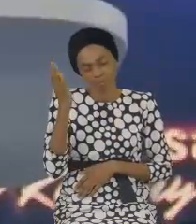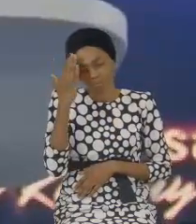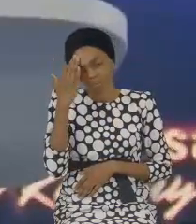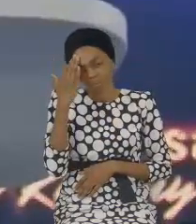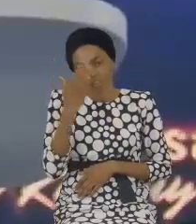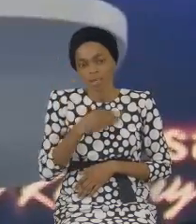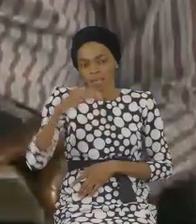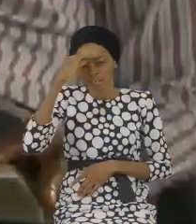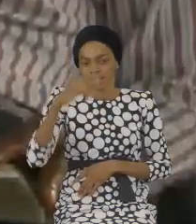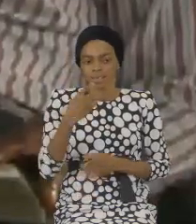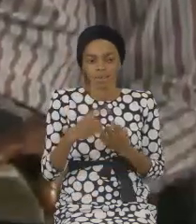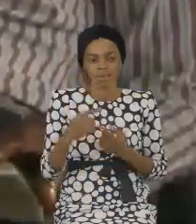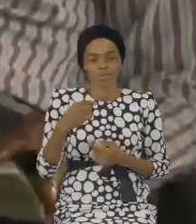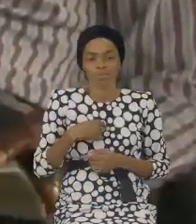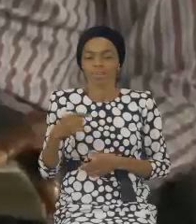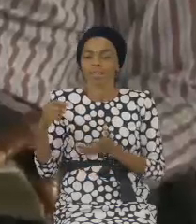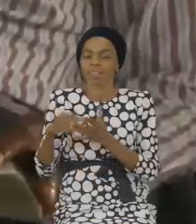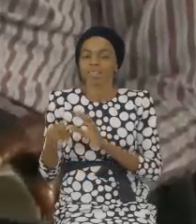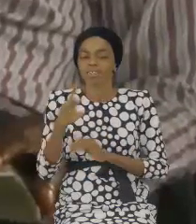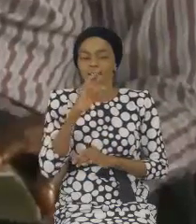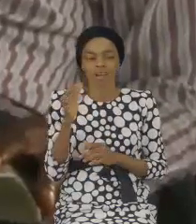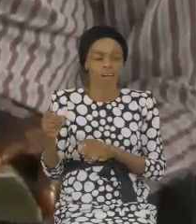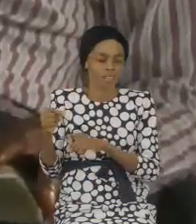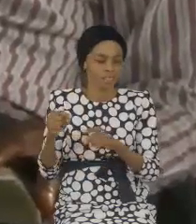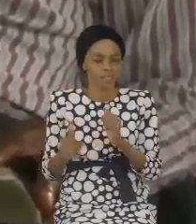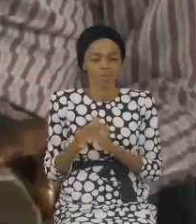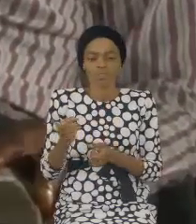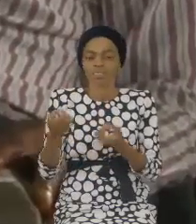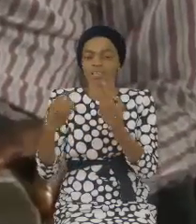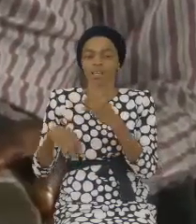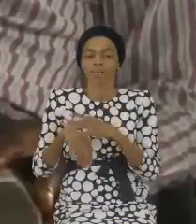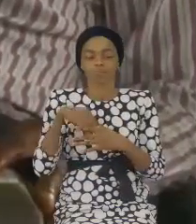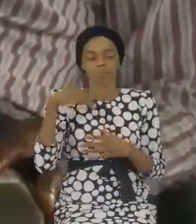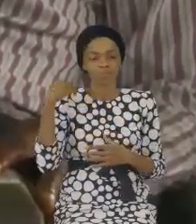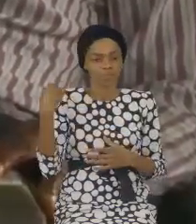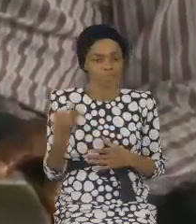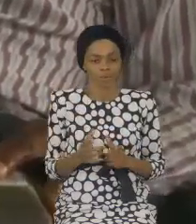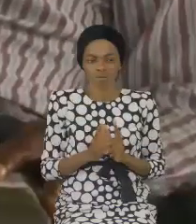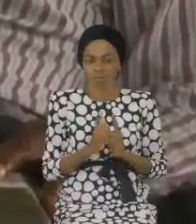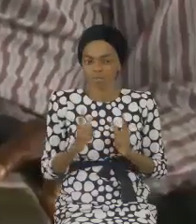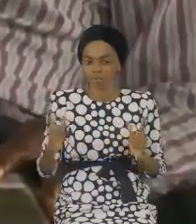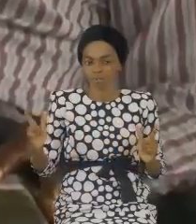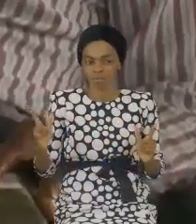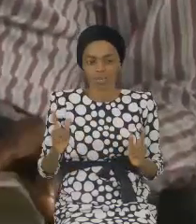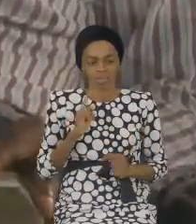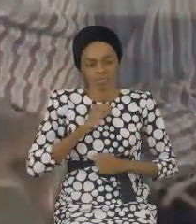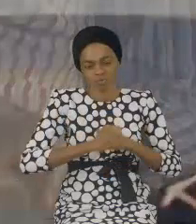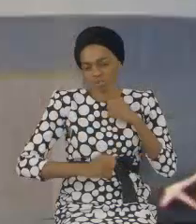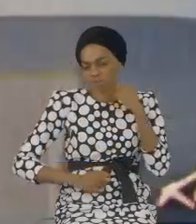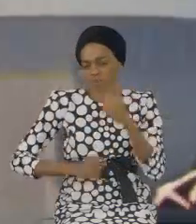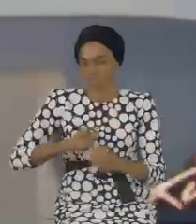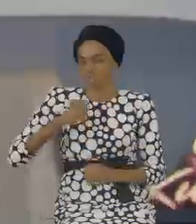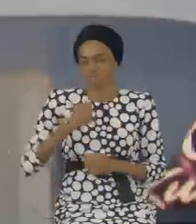And he said unto me, these are they which came out of the great